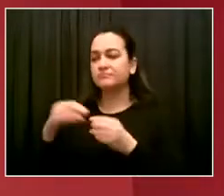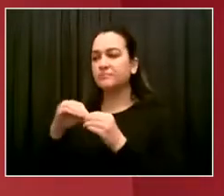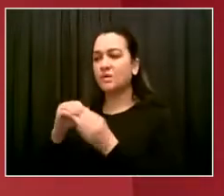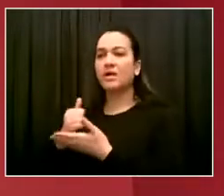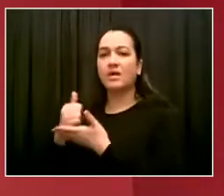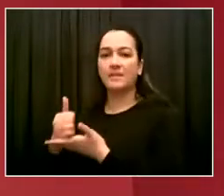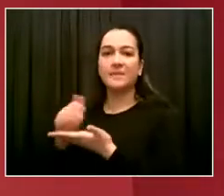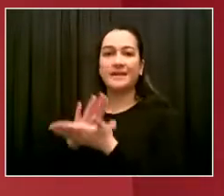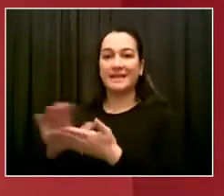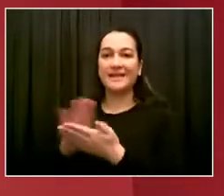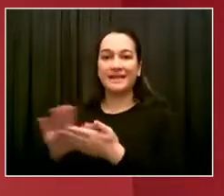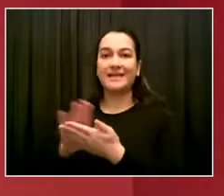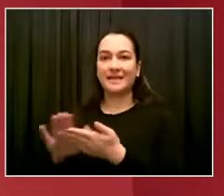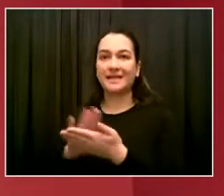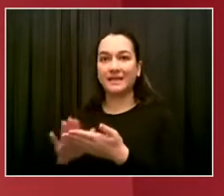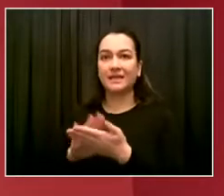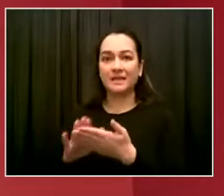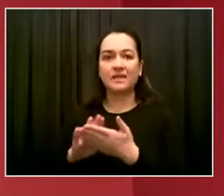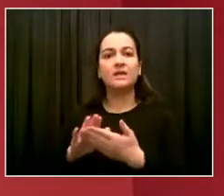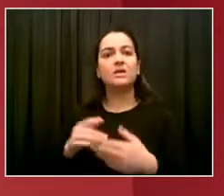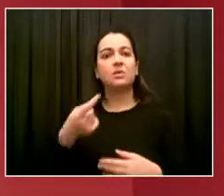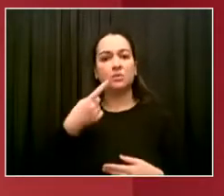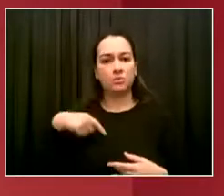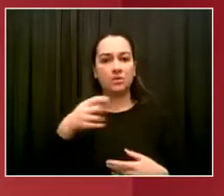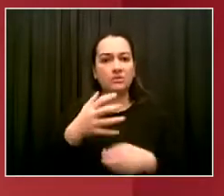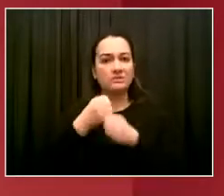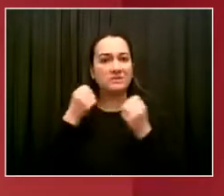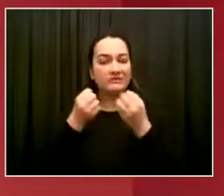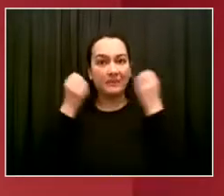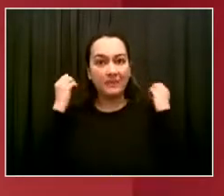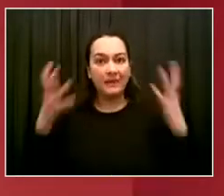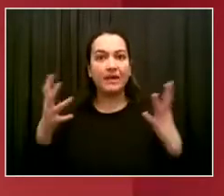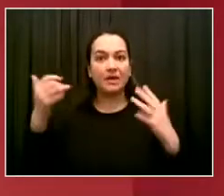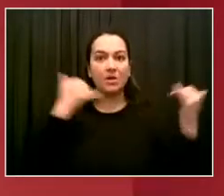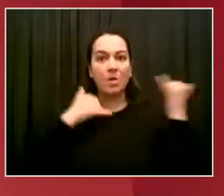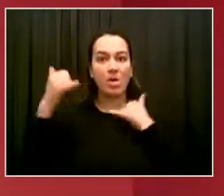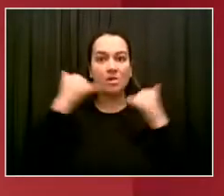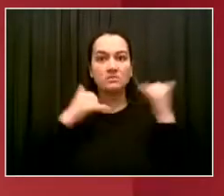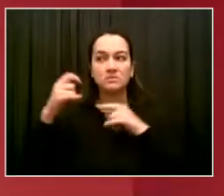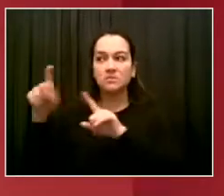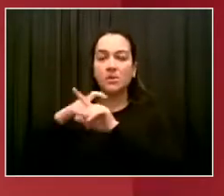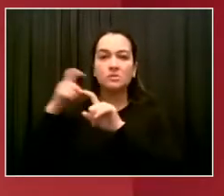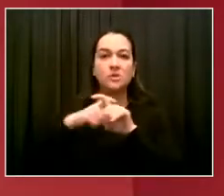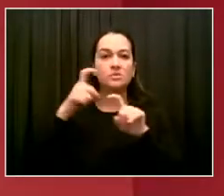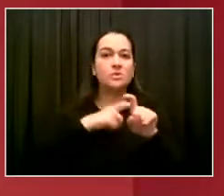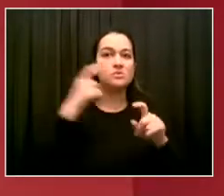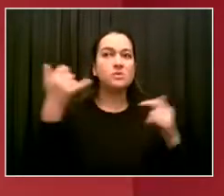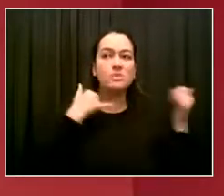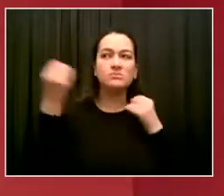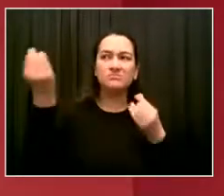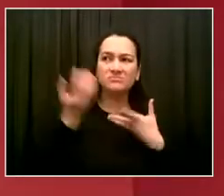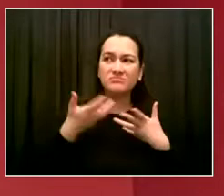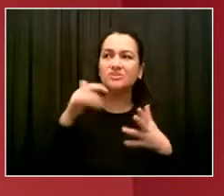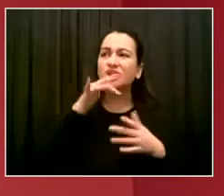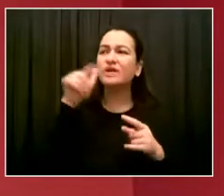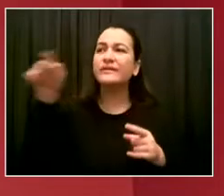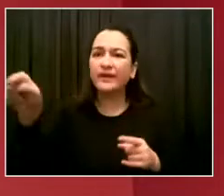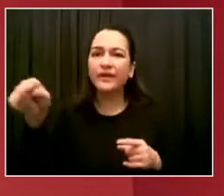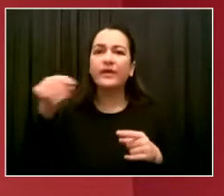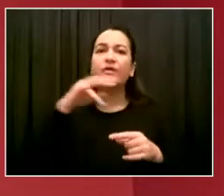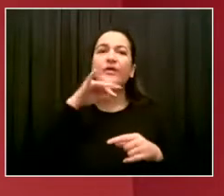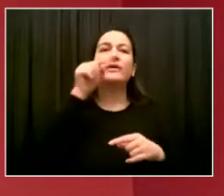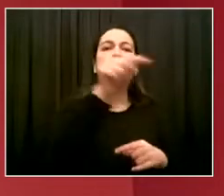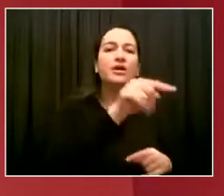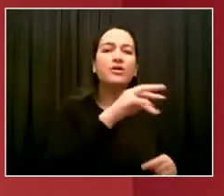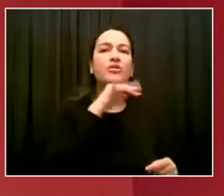became very overwhelming and at times unbearable. And I want to thank my community for stepping up and doing their part. And we are just so thankful